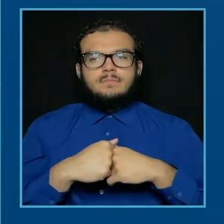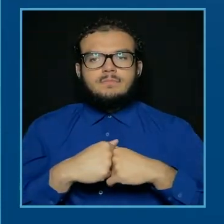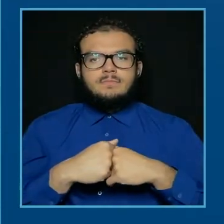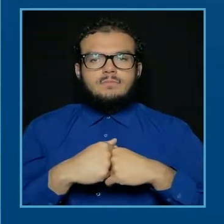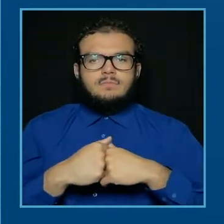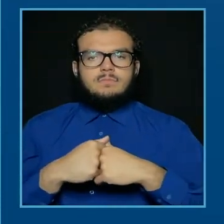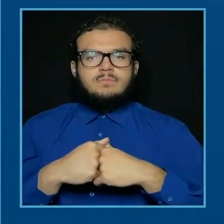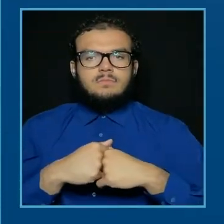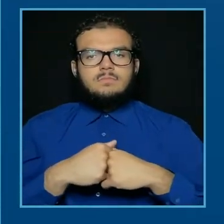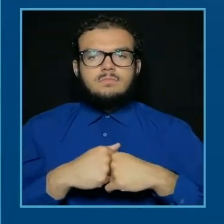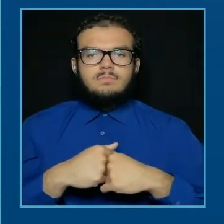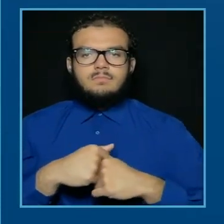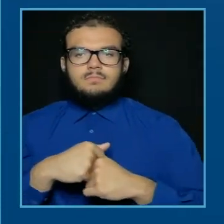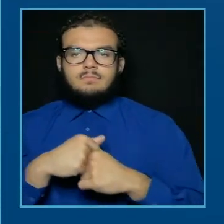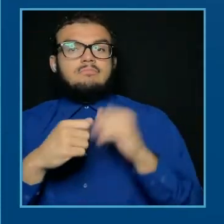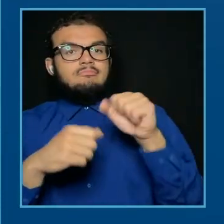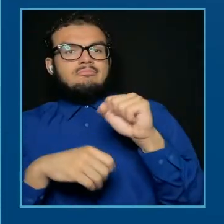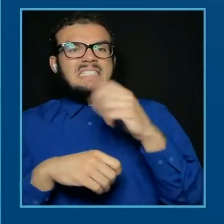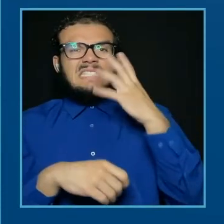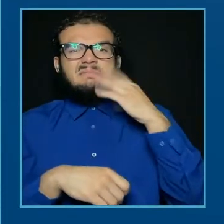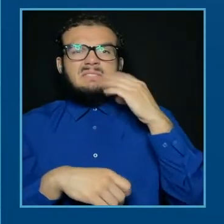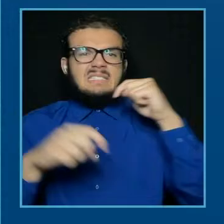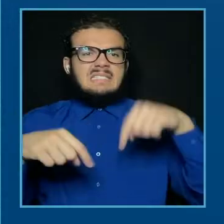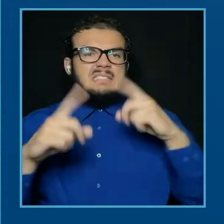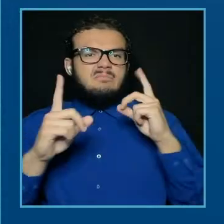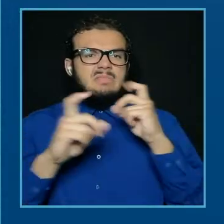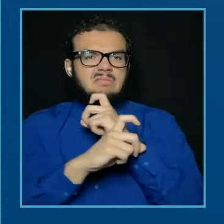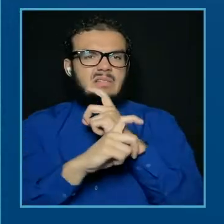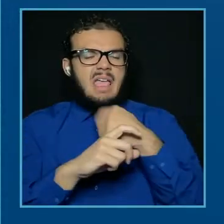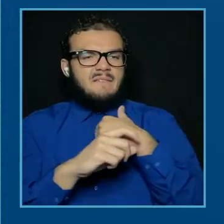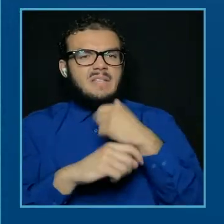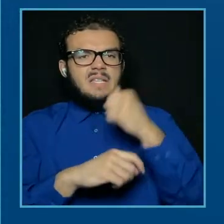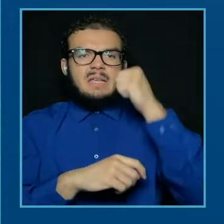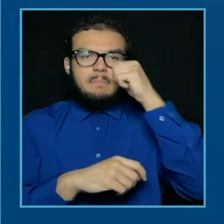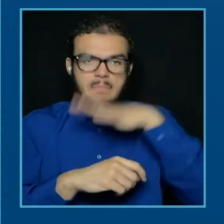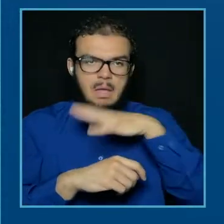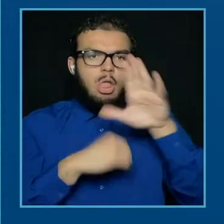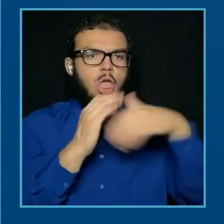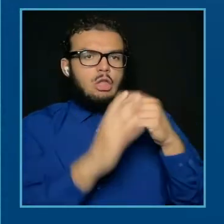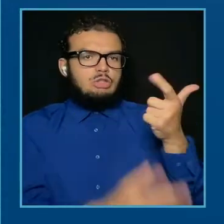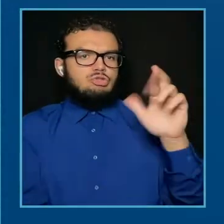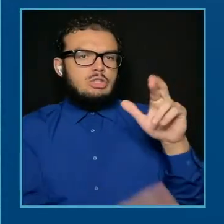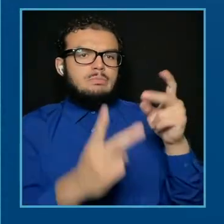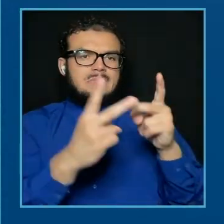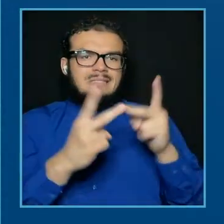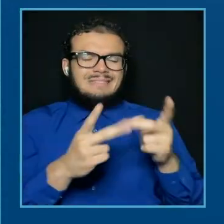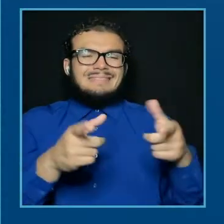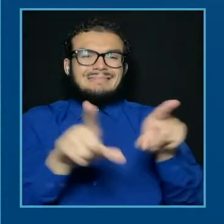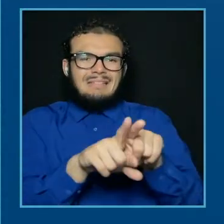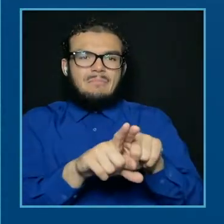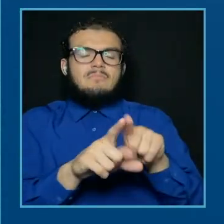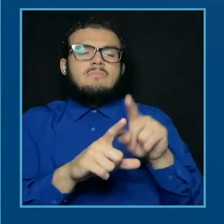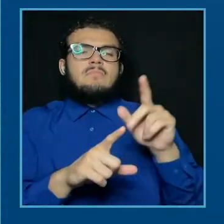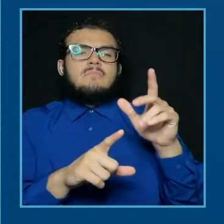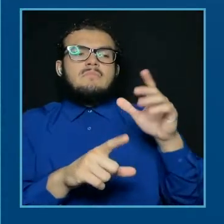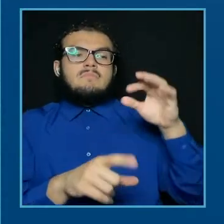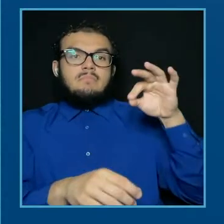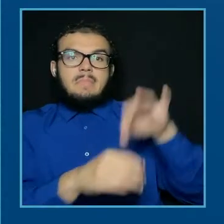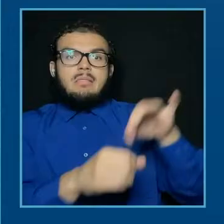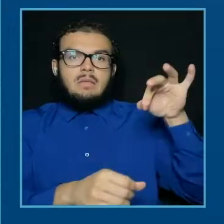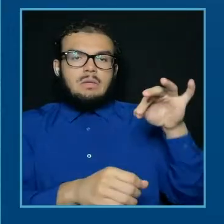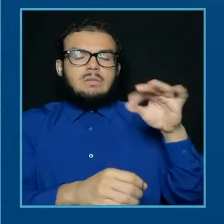experienced this complexity, I think running a male and an all gender position on the same ballot and trying to get people to put it on the right lines, et